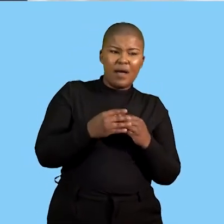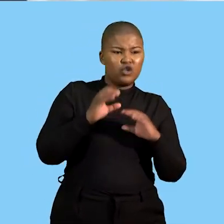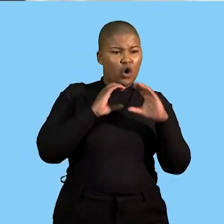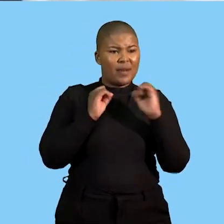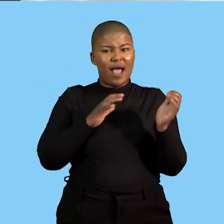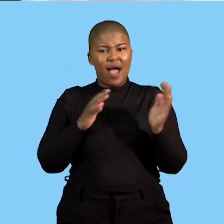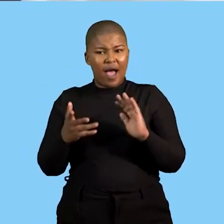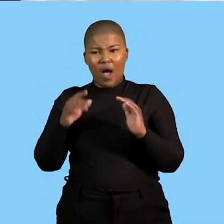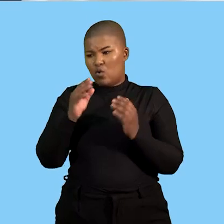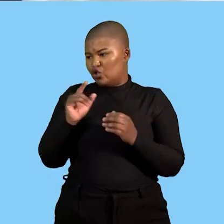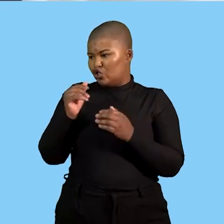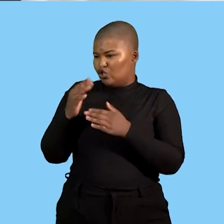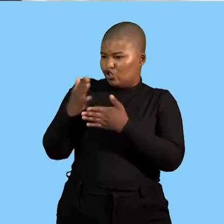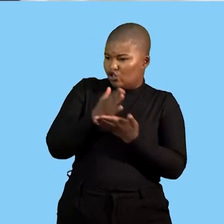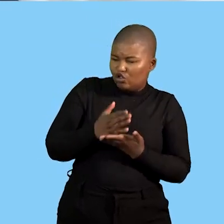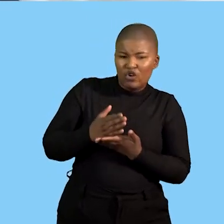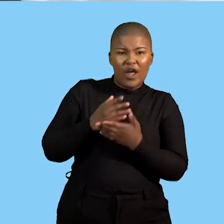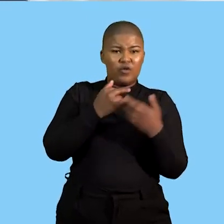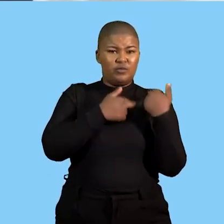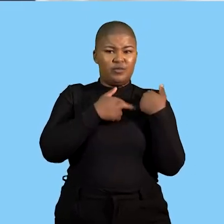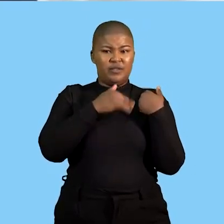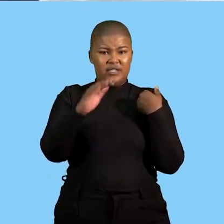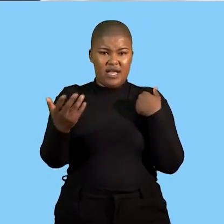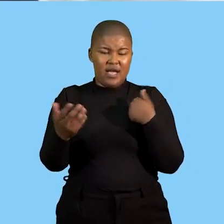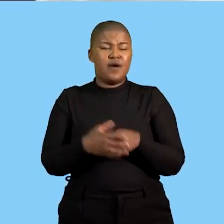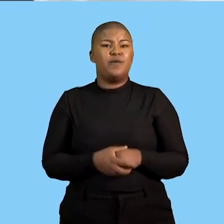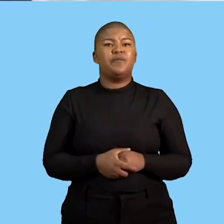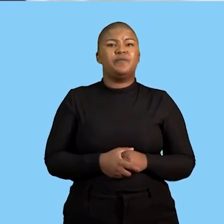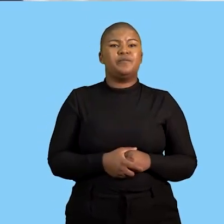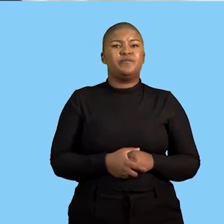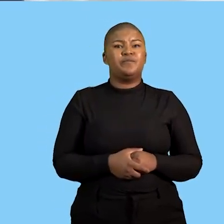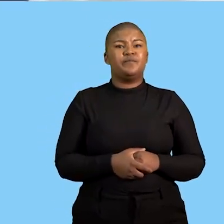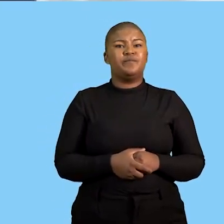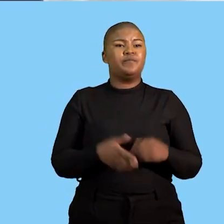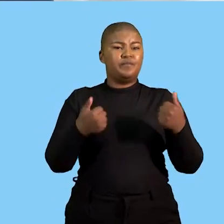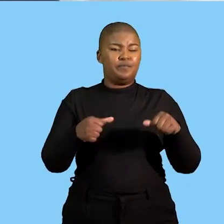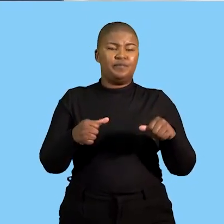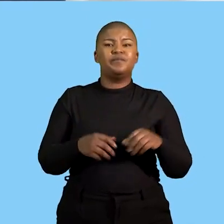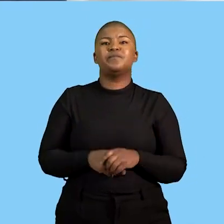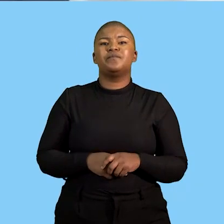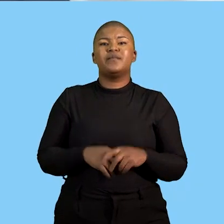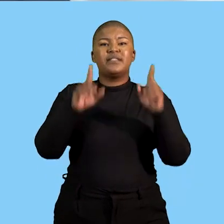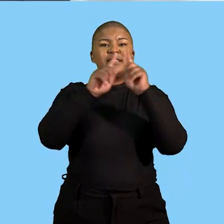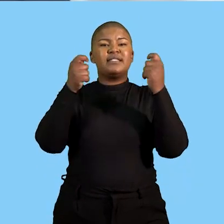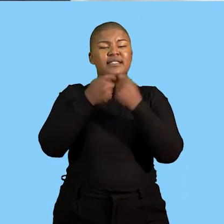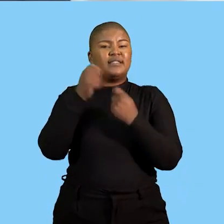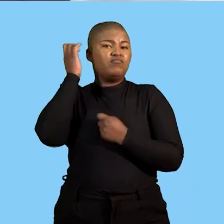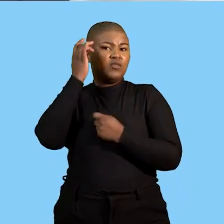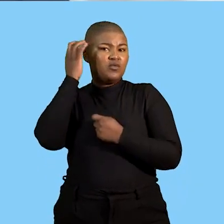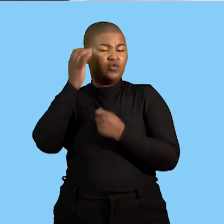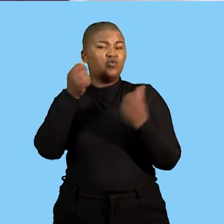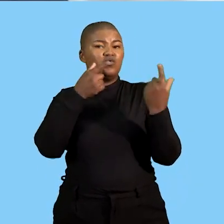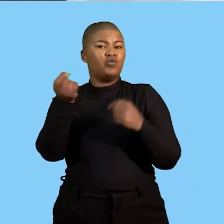they should share responsibilities. That's one. And then number two, team dynamic theories also do the